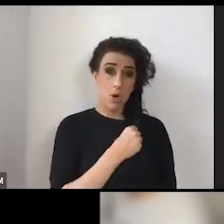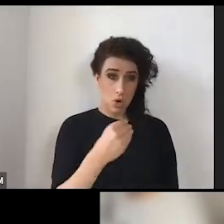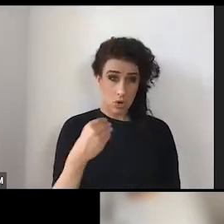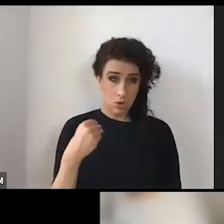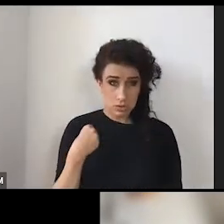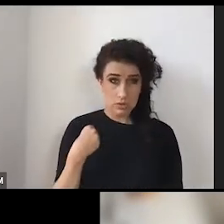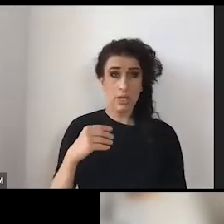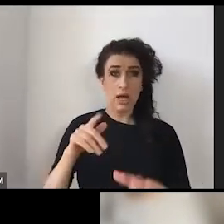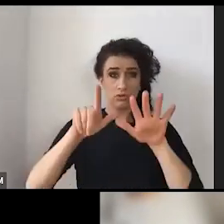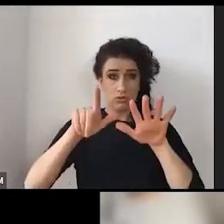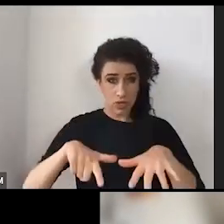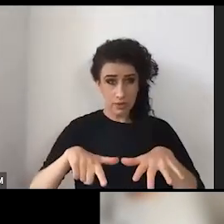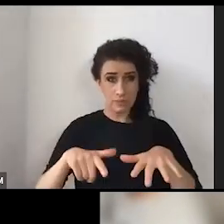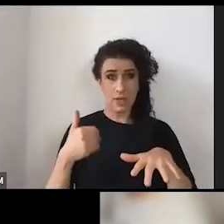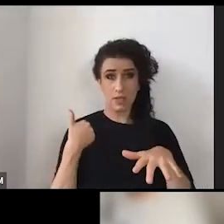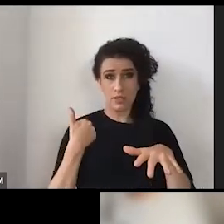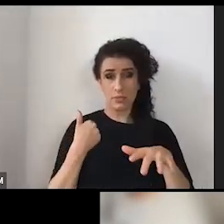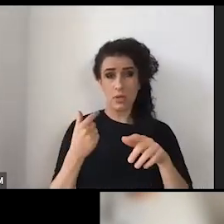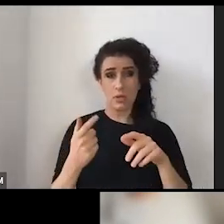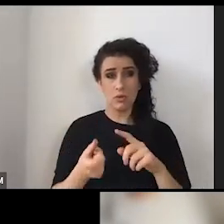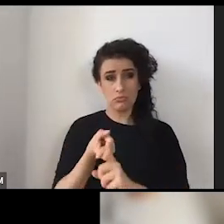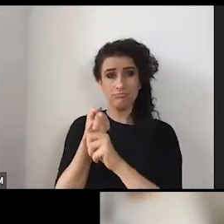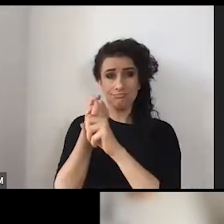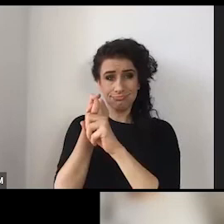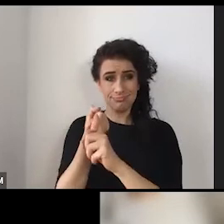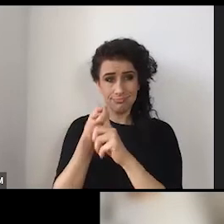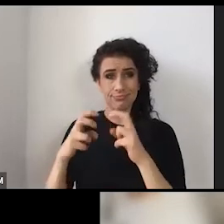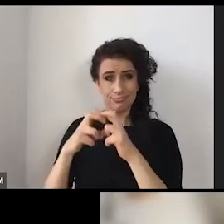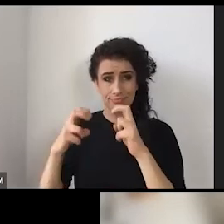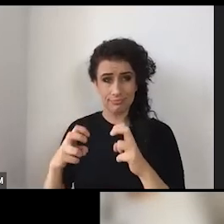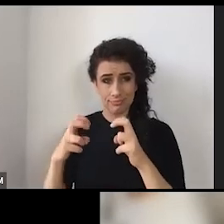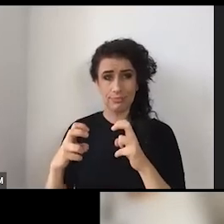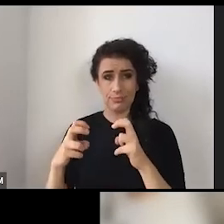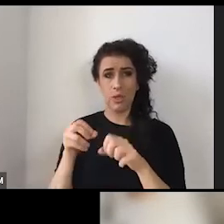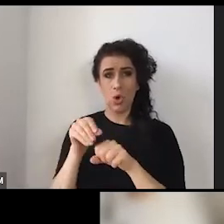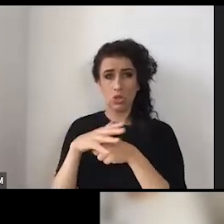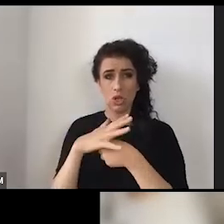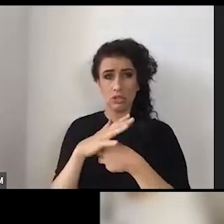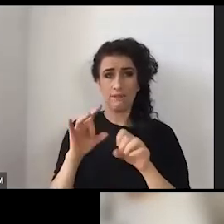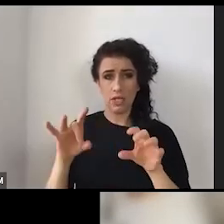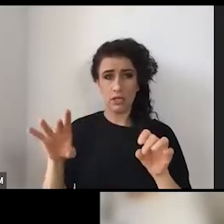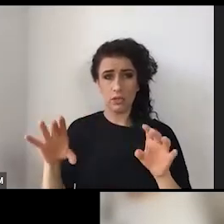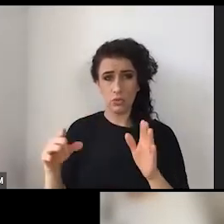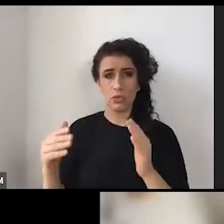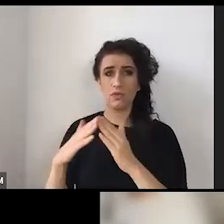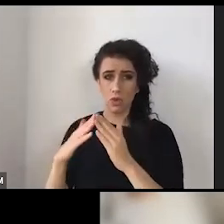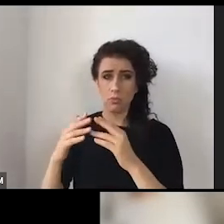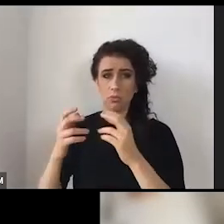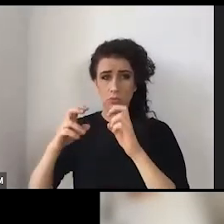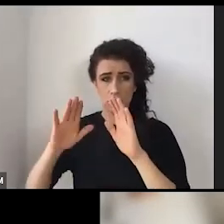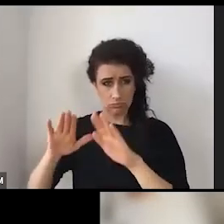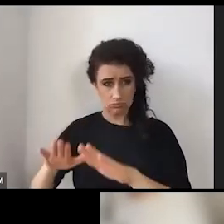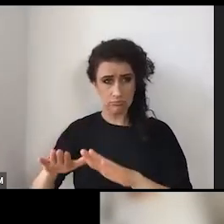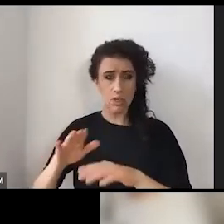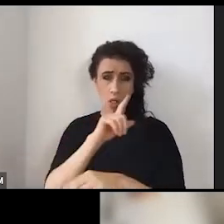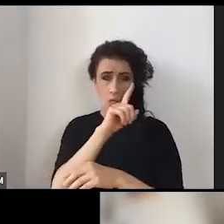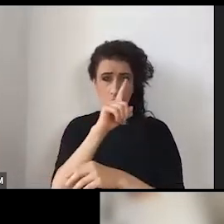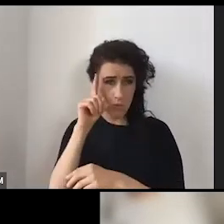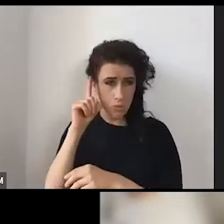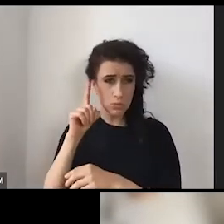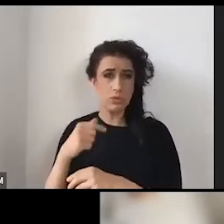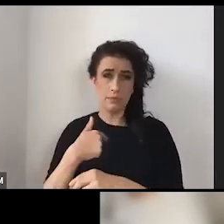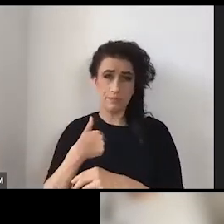You answered one of the questions. I will read it. Maybe you will add something, and I have another 2